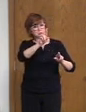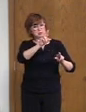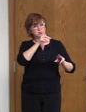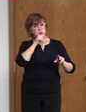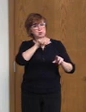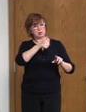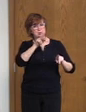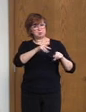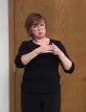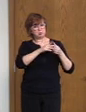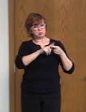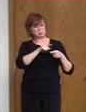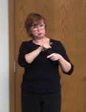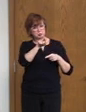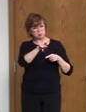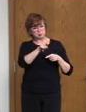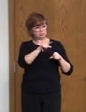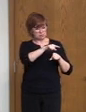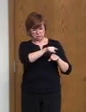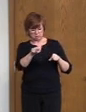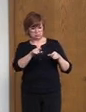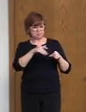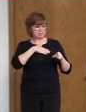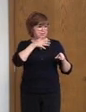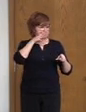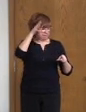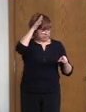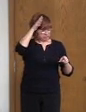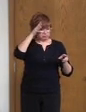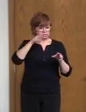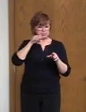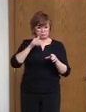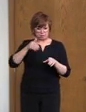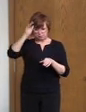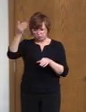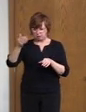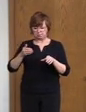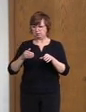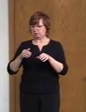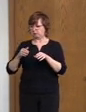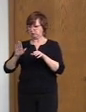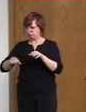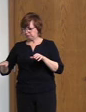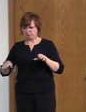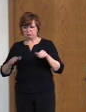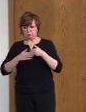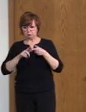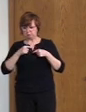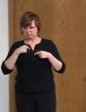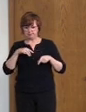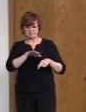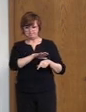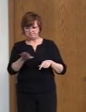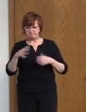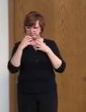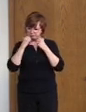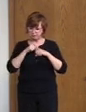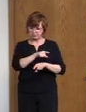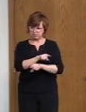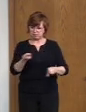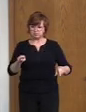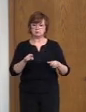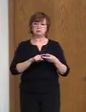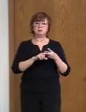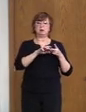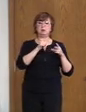most vulnerable to very serious outcomes from COVID-19. Do it for our healthcare workers in our long-term care